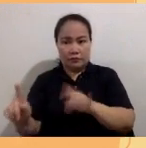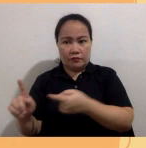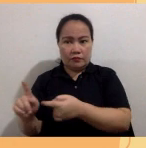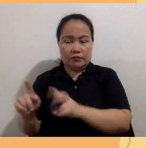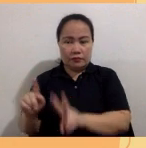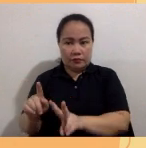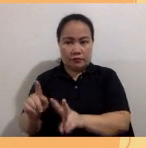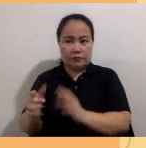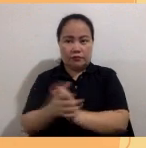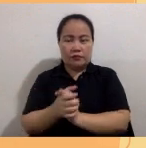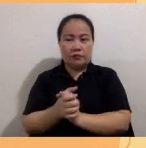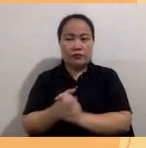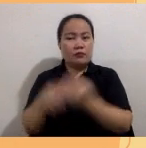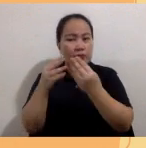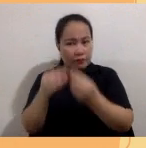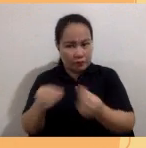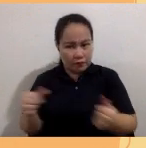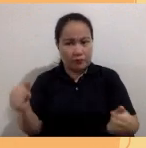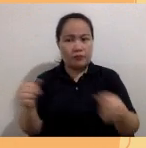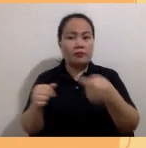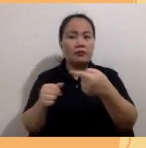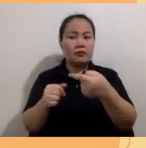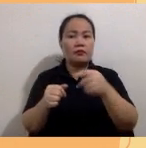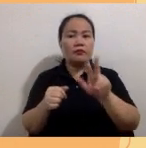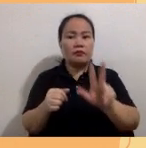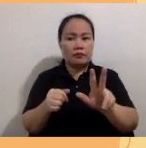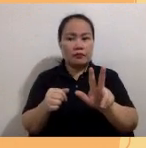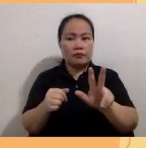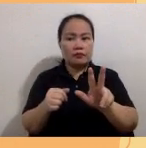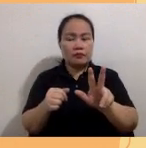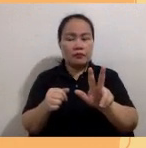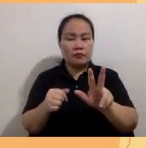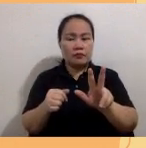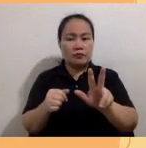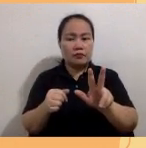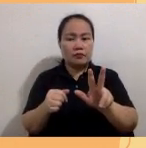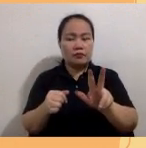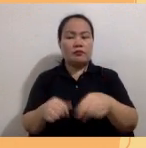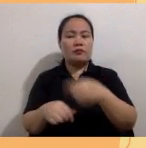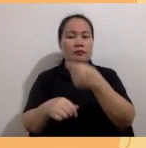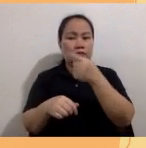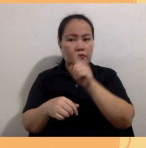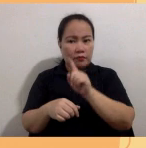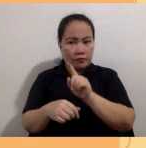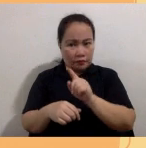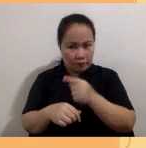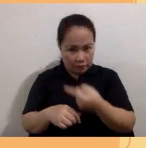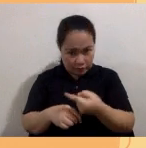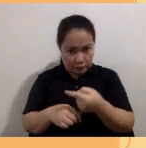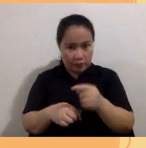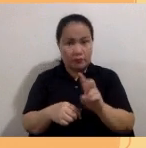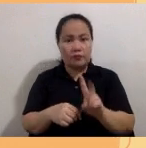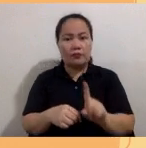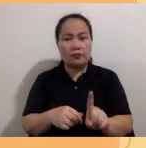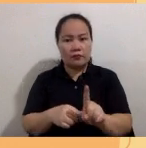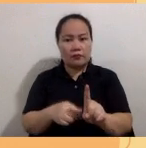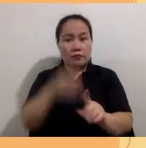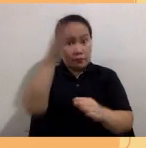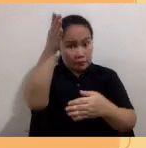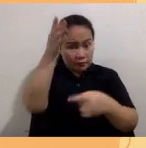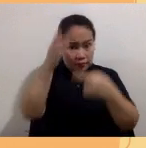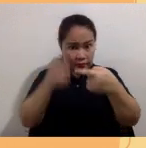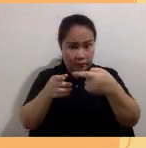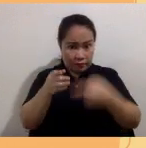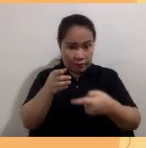and then minus 2. So, let us simplify. 1 minus 4, that is negative 3. 1 minus 2, that is